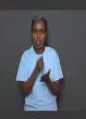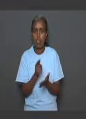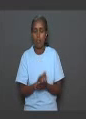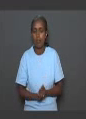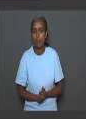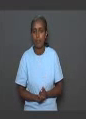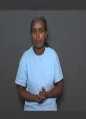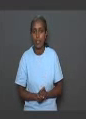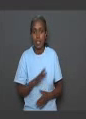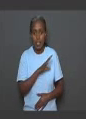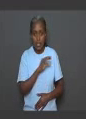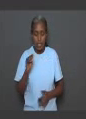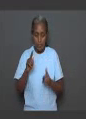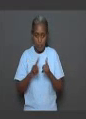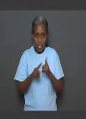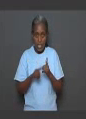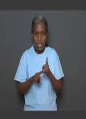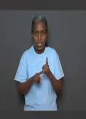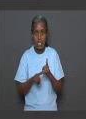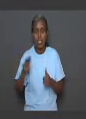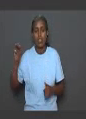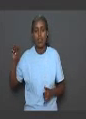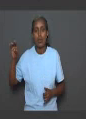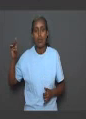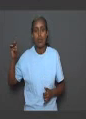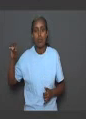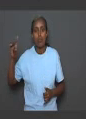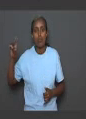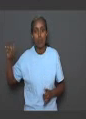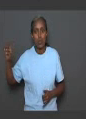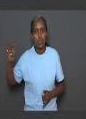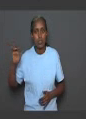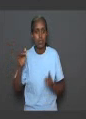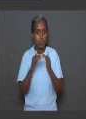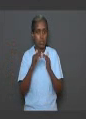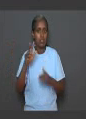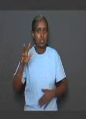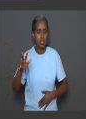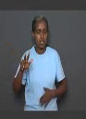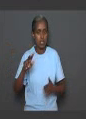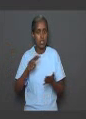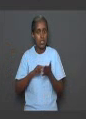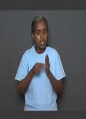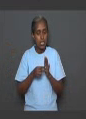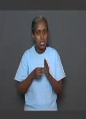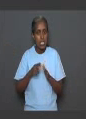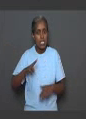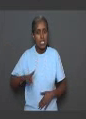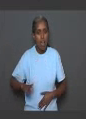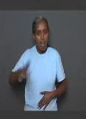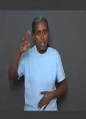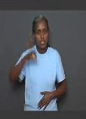data. And finally, the mode is 3, since it has